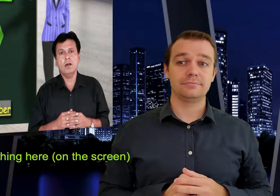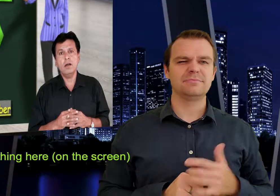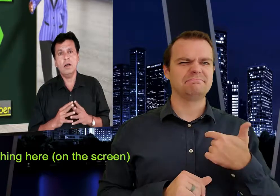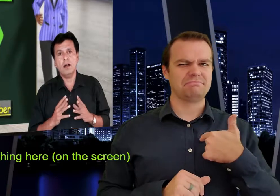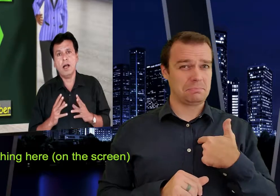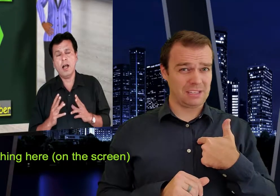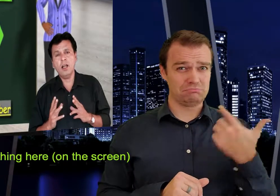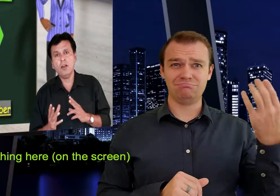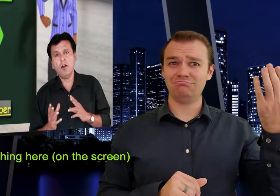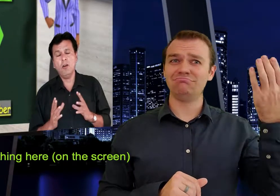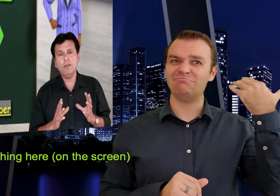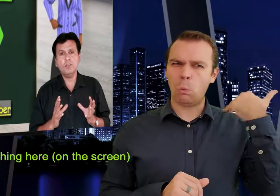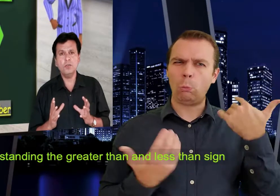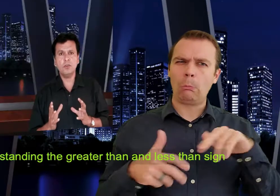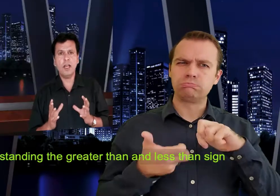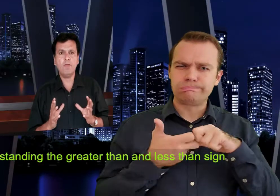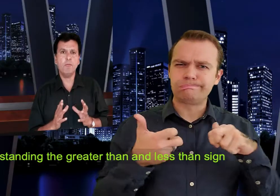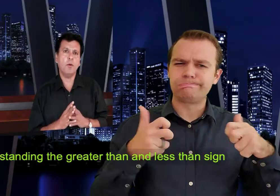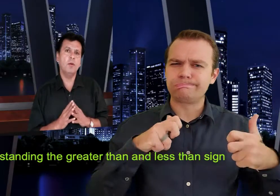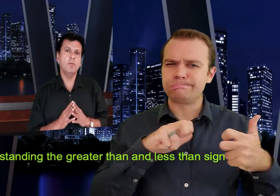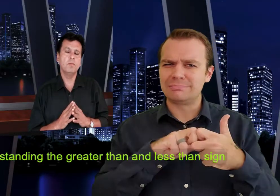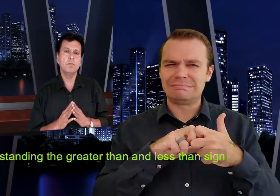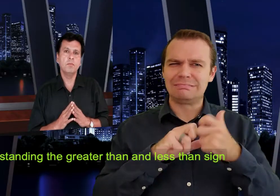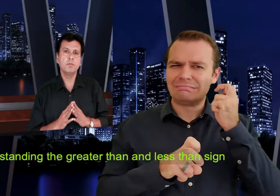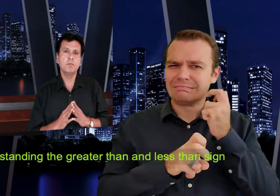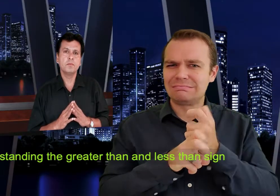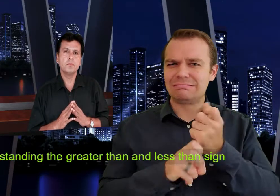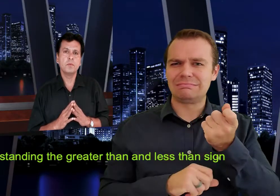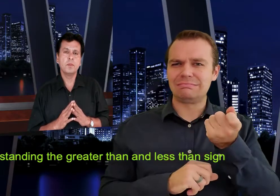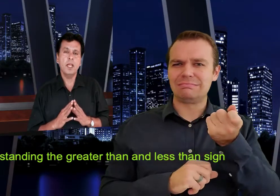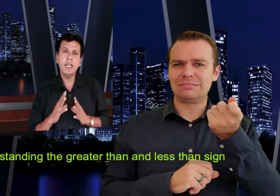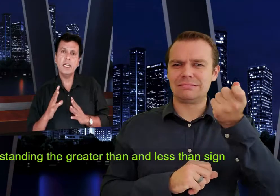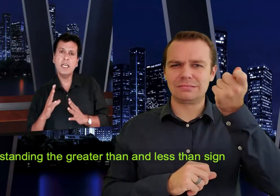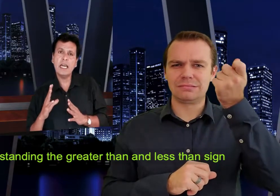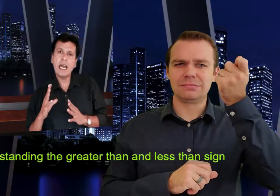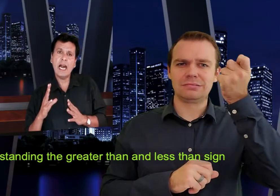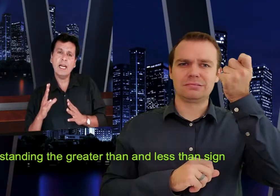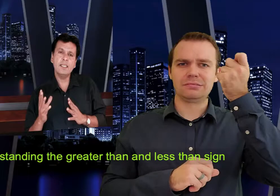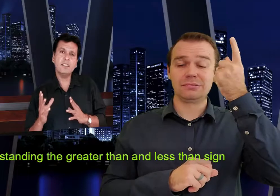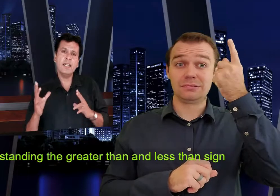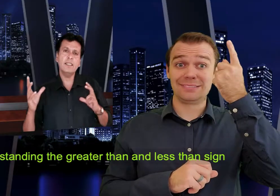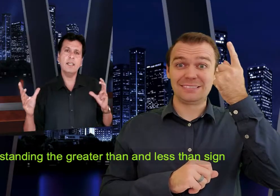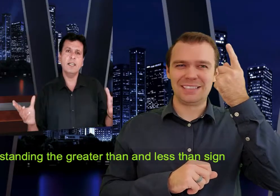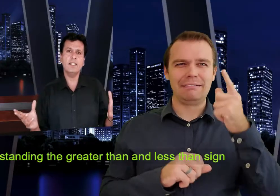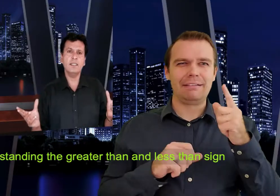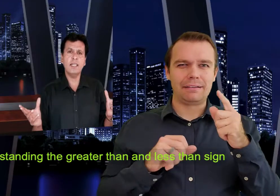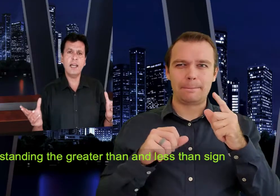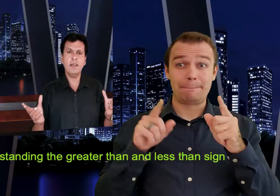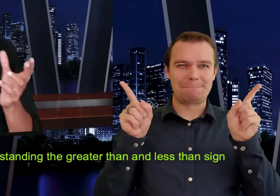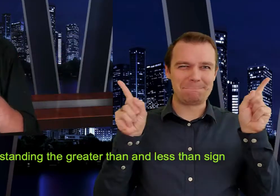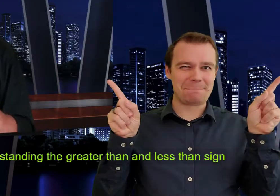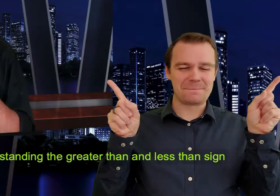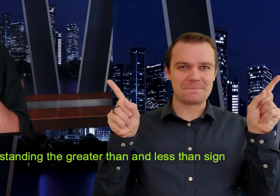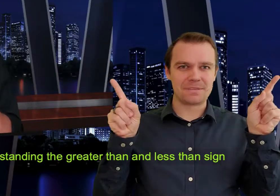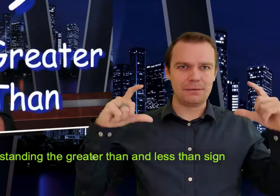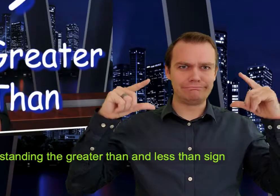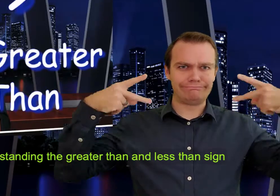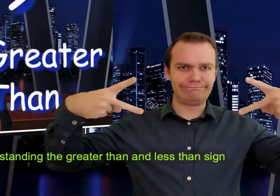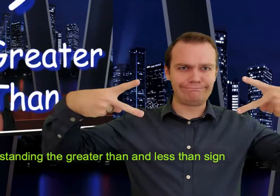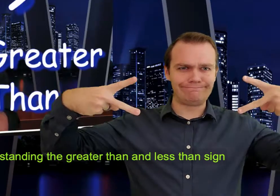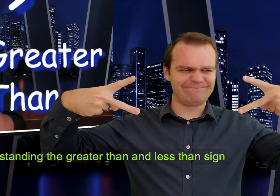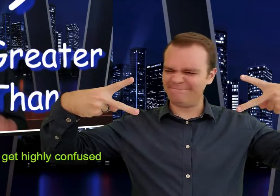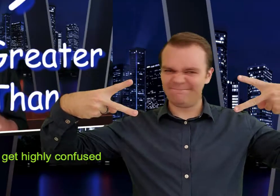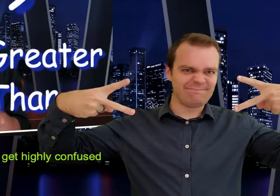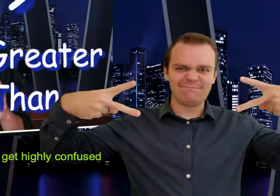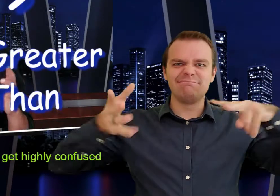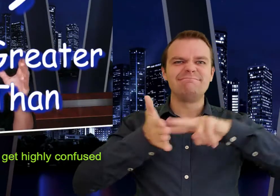Now, I always used to have problem in understanding the greater than and less than sign.